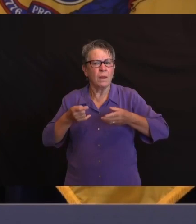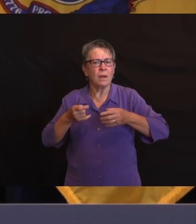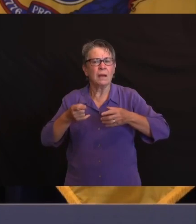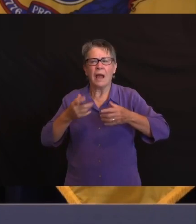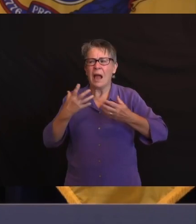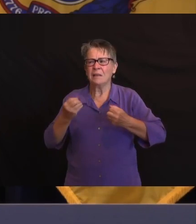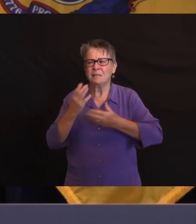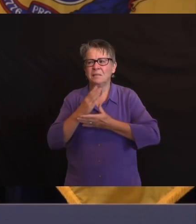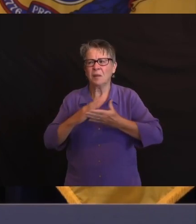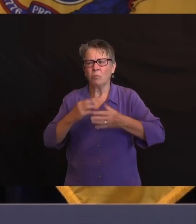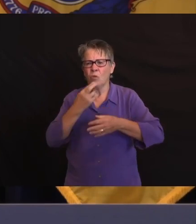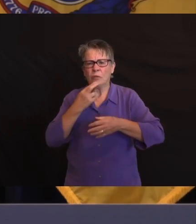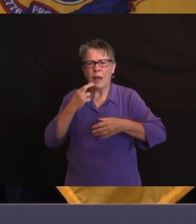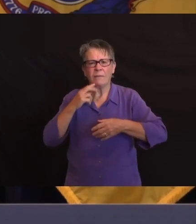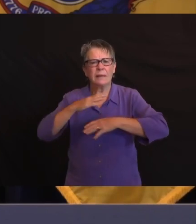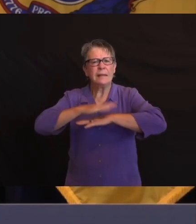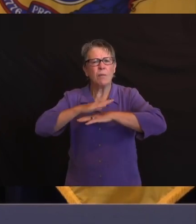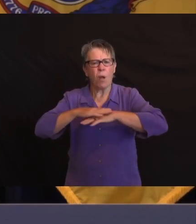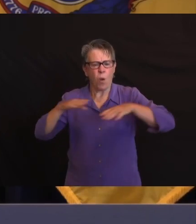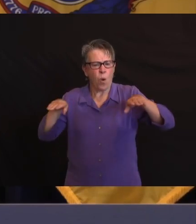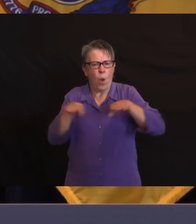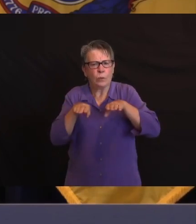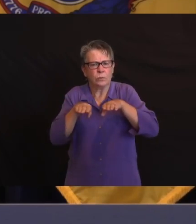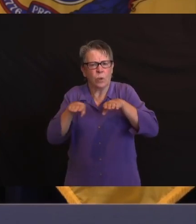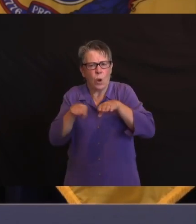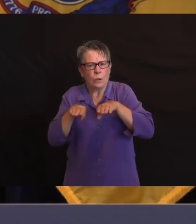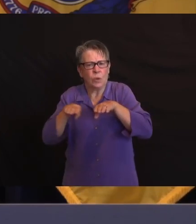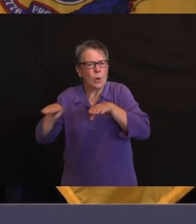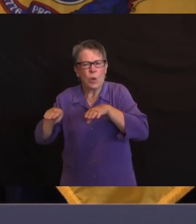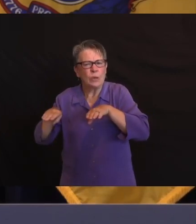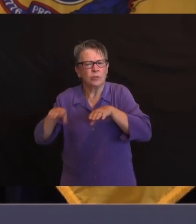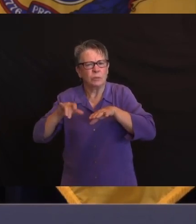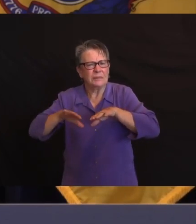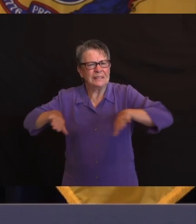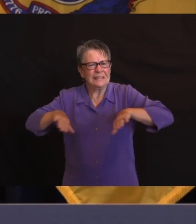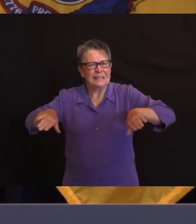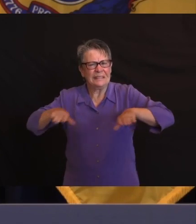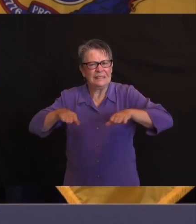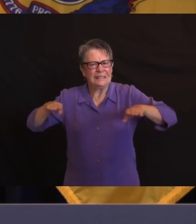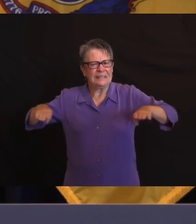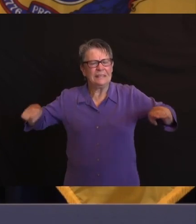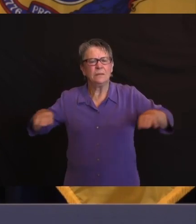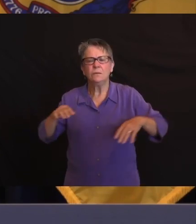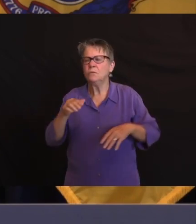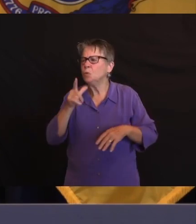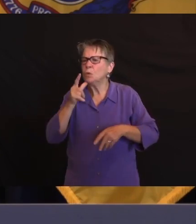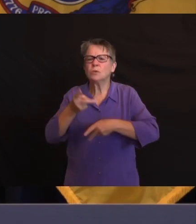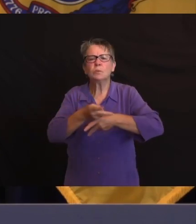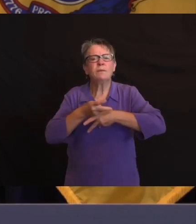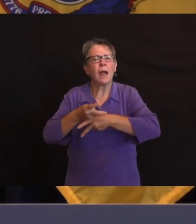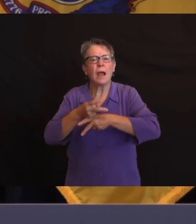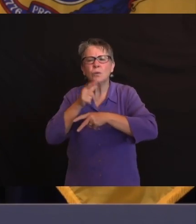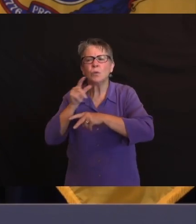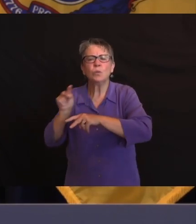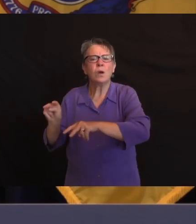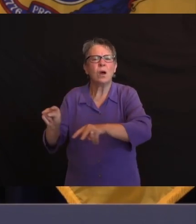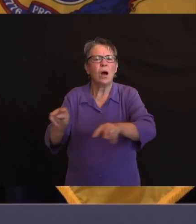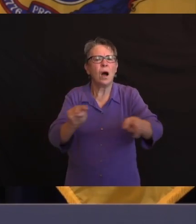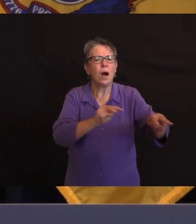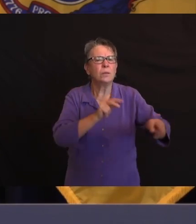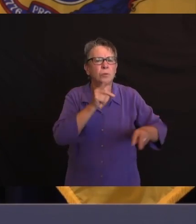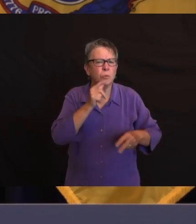been your observation or observation of your administration? And maybe just putting on your DGA chairman hat here, I'm just curious, assuming that you read the New York Times